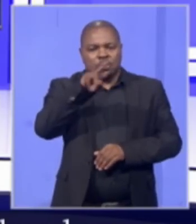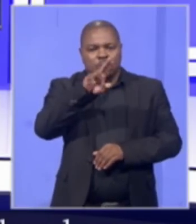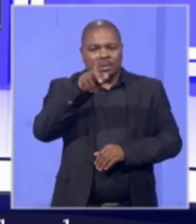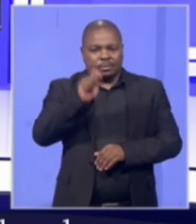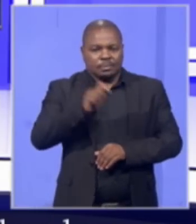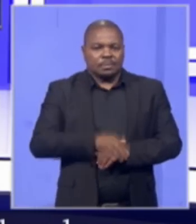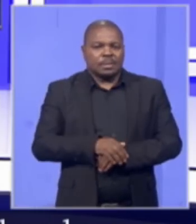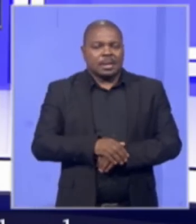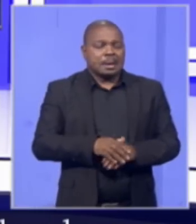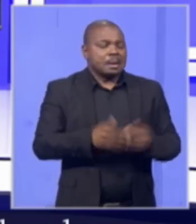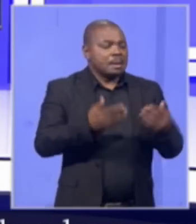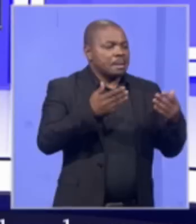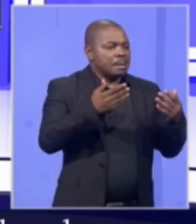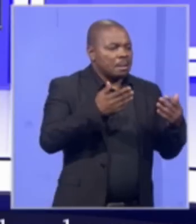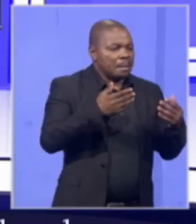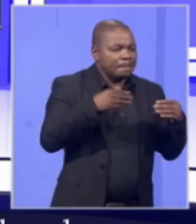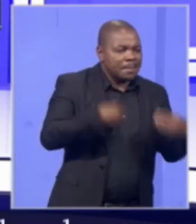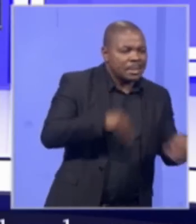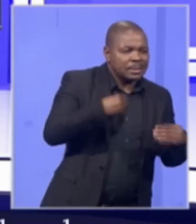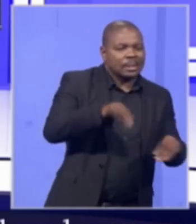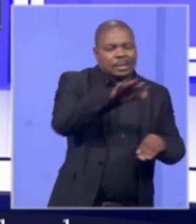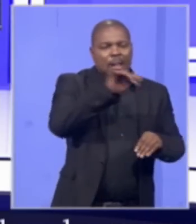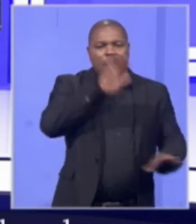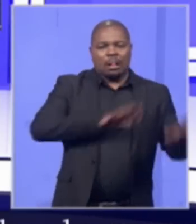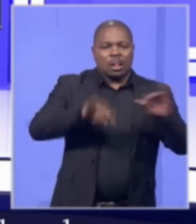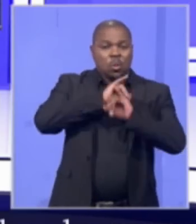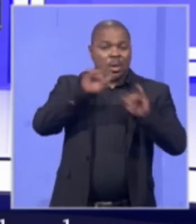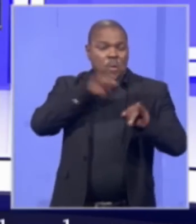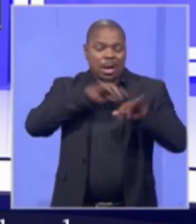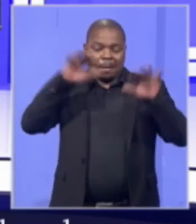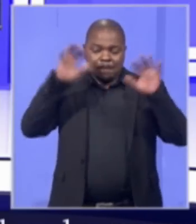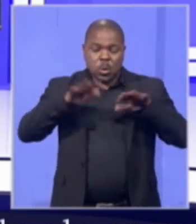le dikgwebo di amilwe thata ke merwalela eo.